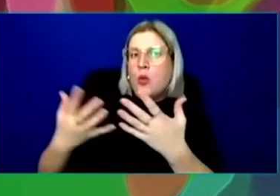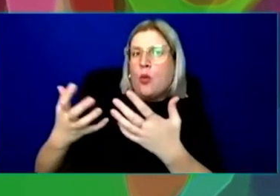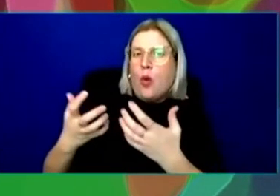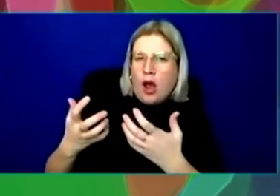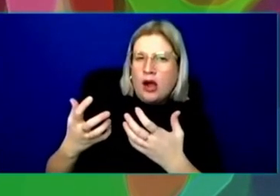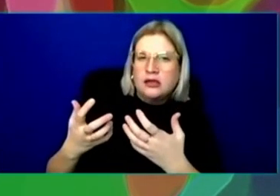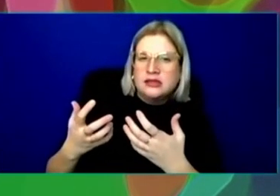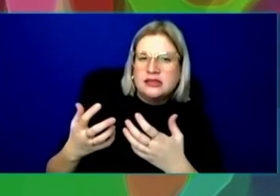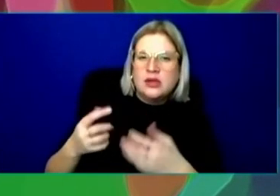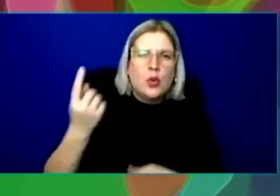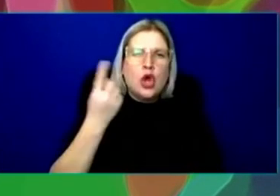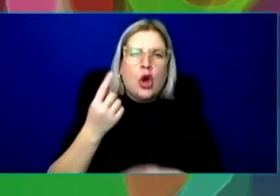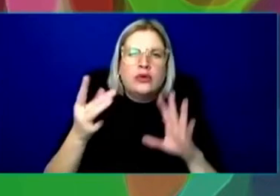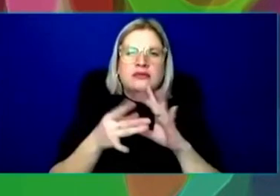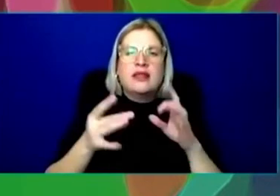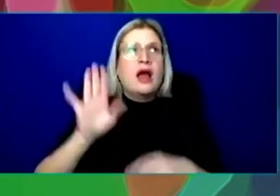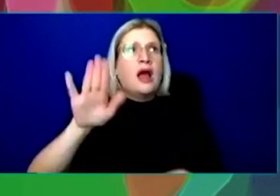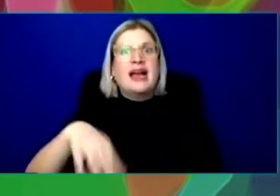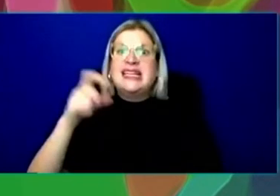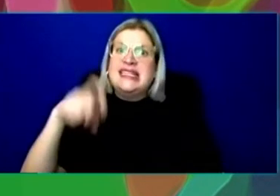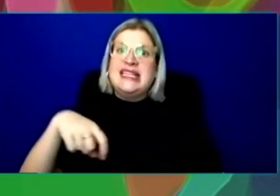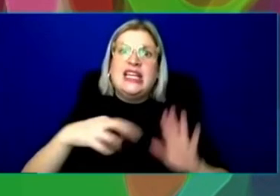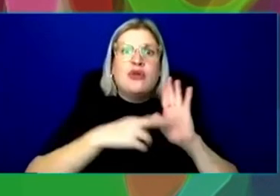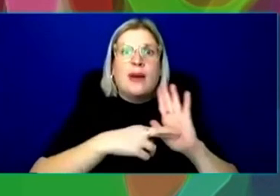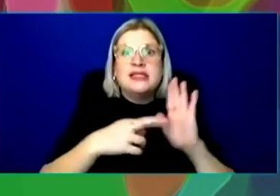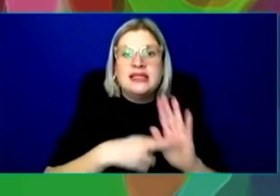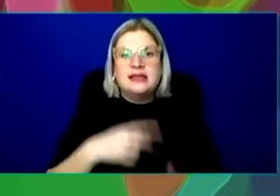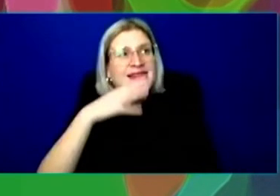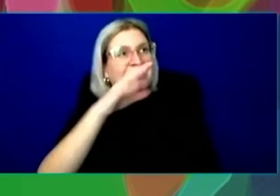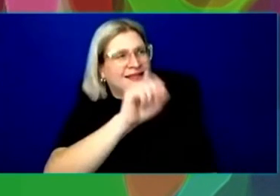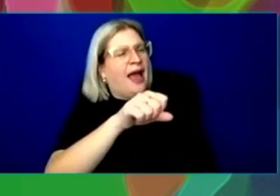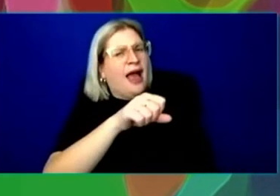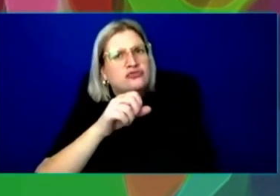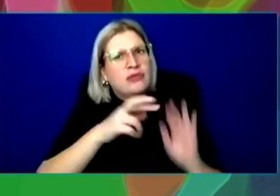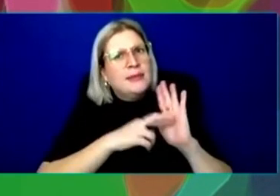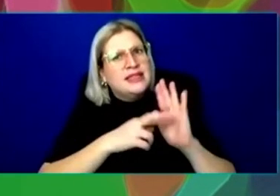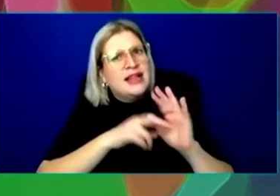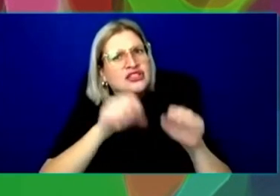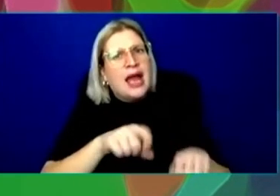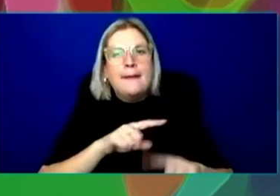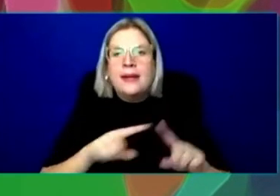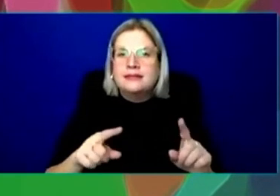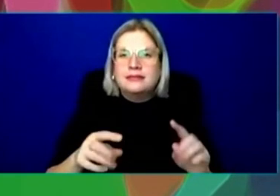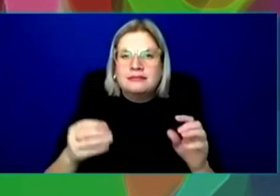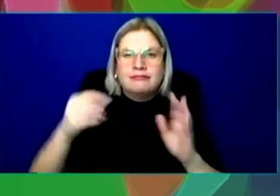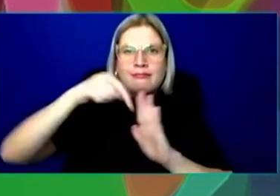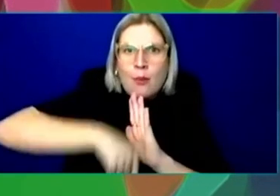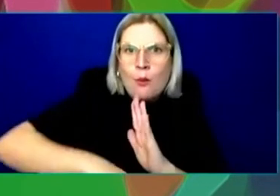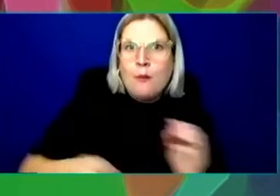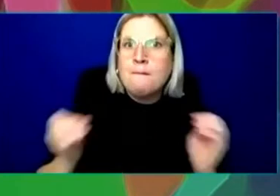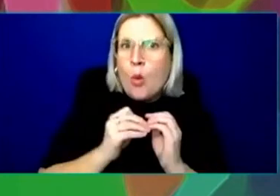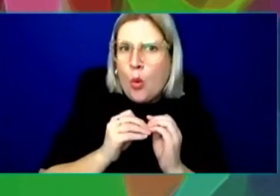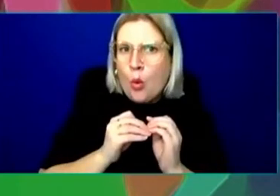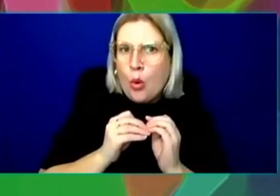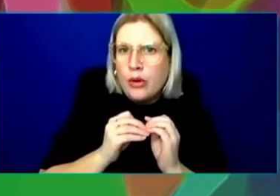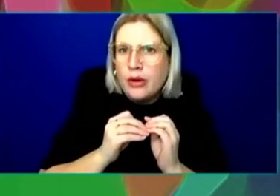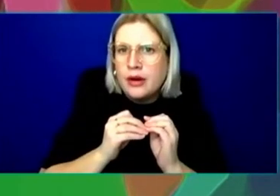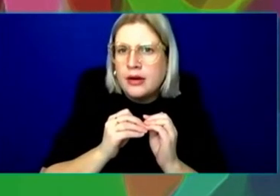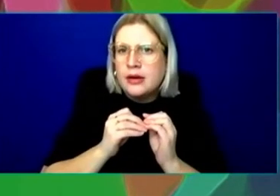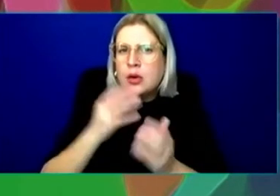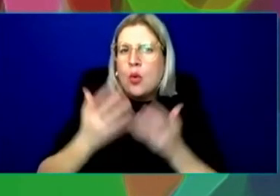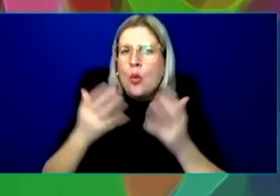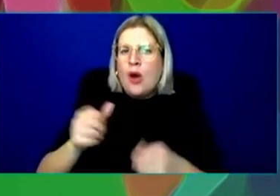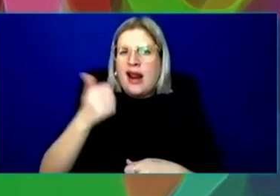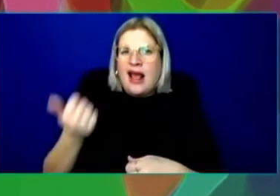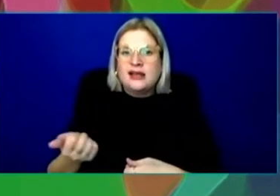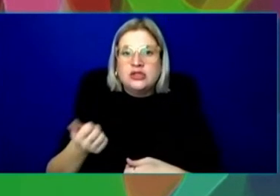like, we need this, we need representation. I'm just like, yeah, representation, yes, yes. But there's also more, like what is the more? Like what do we not only need for